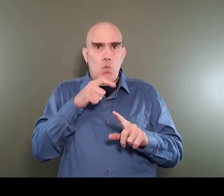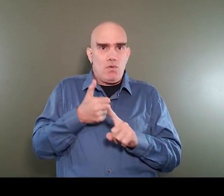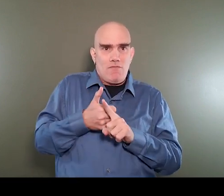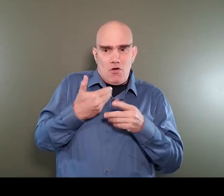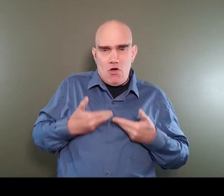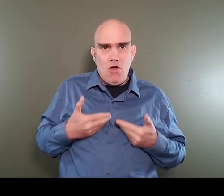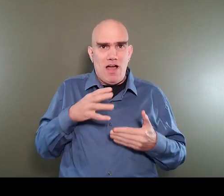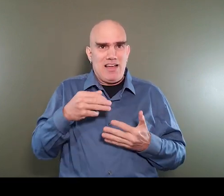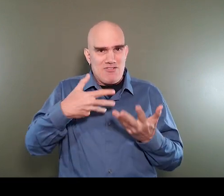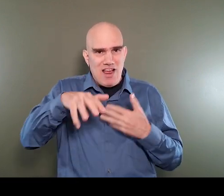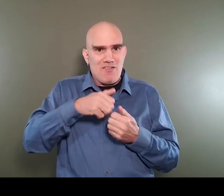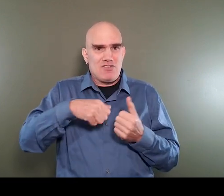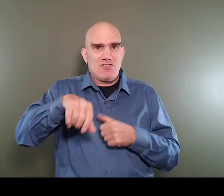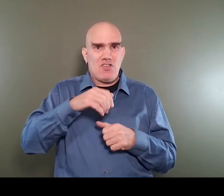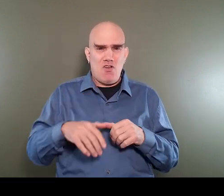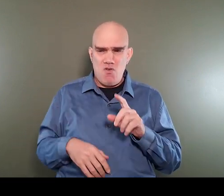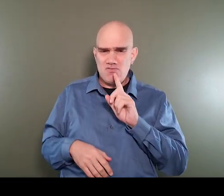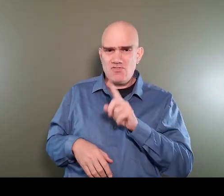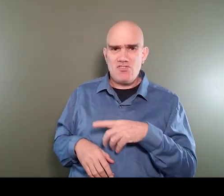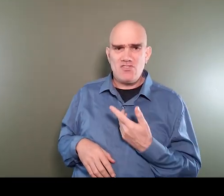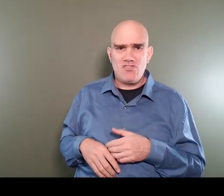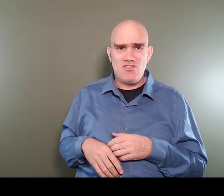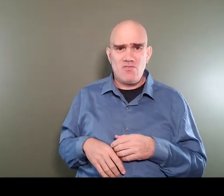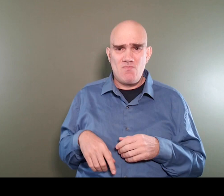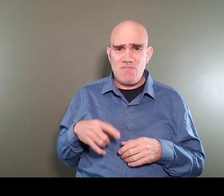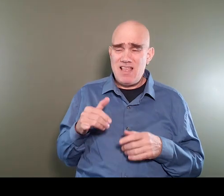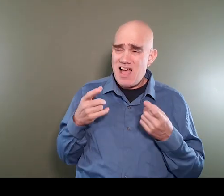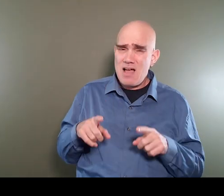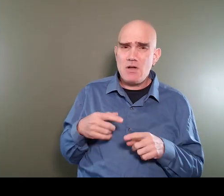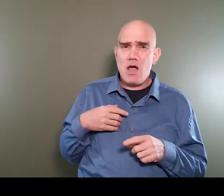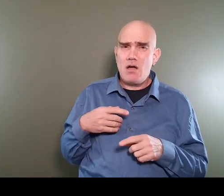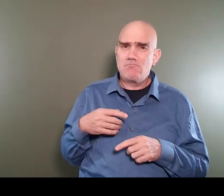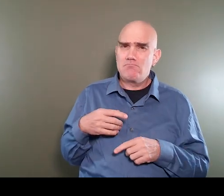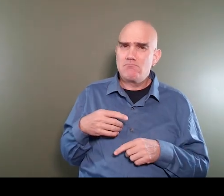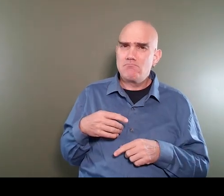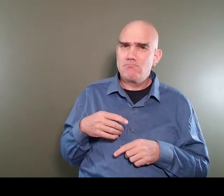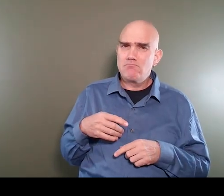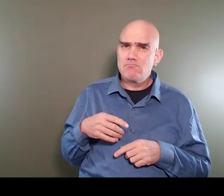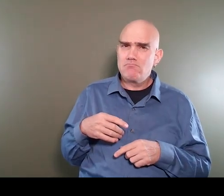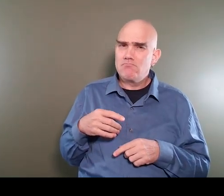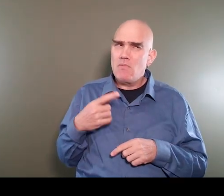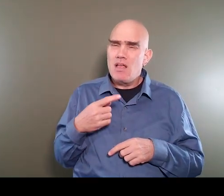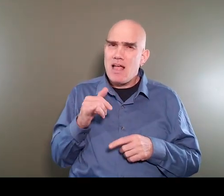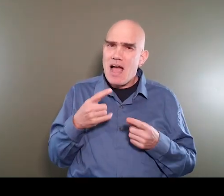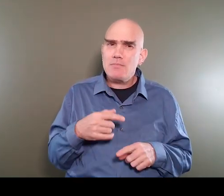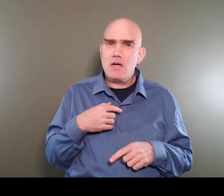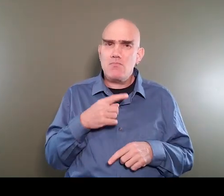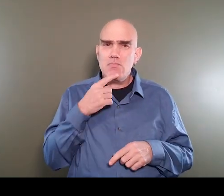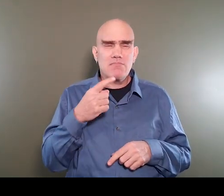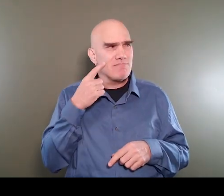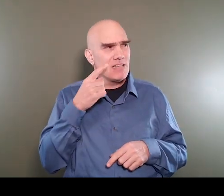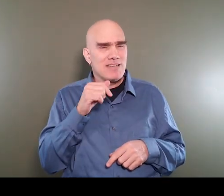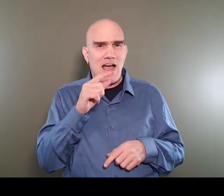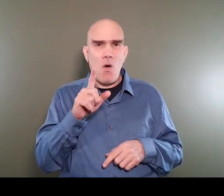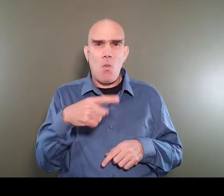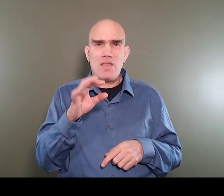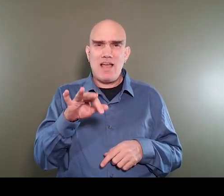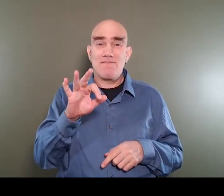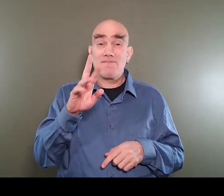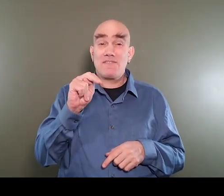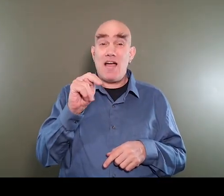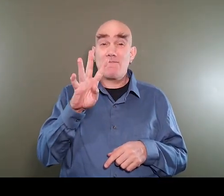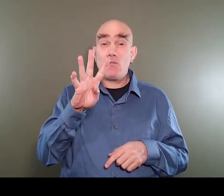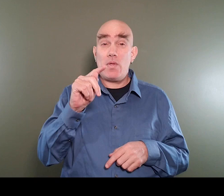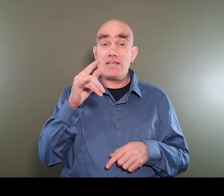are and how they interact with each other. Sure. Well, and it occurs to me that not only